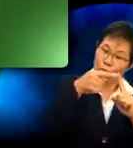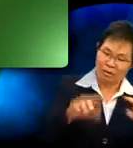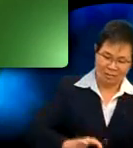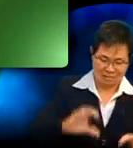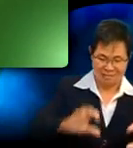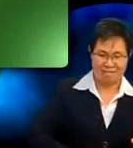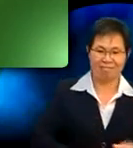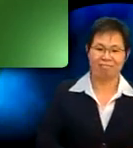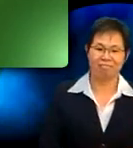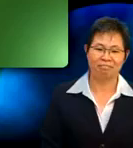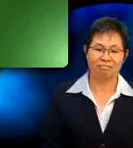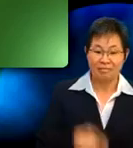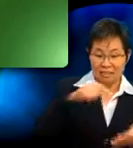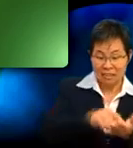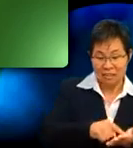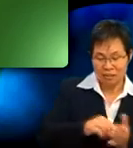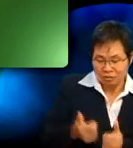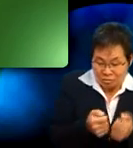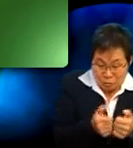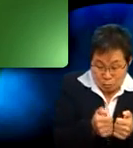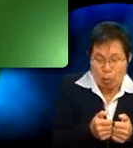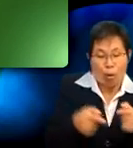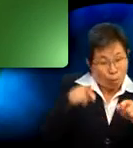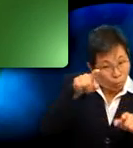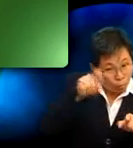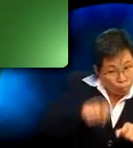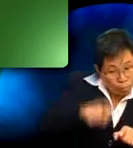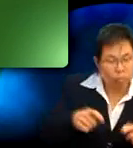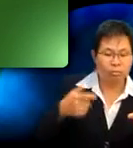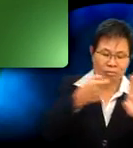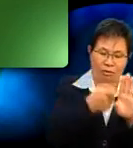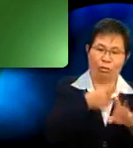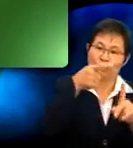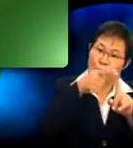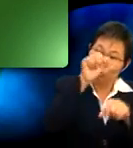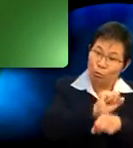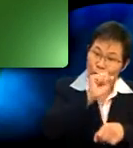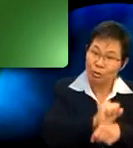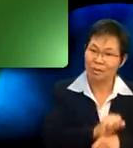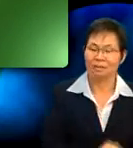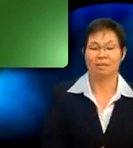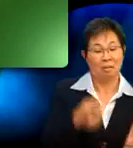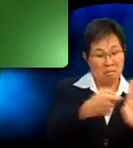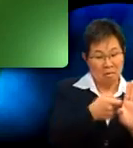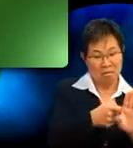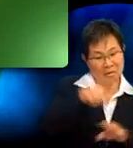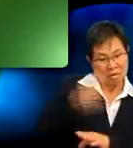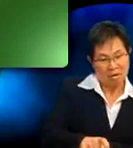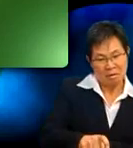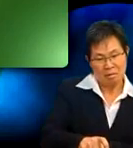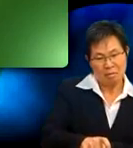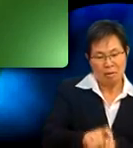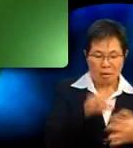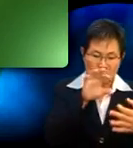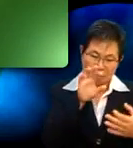the car. This remote control also needs batteries to work. The batteries need to